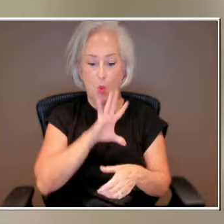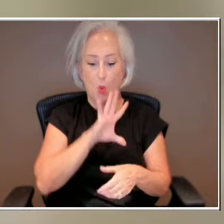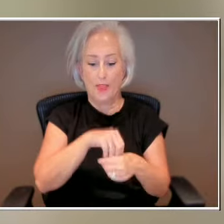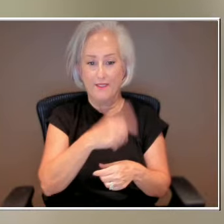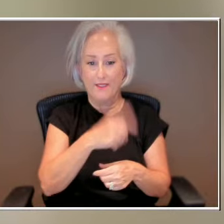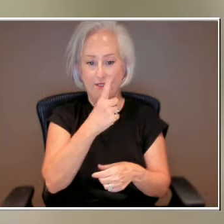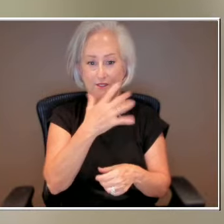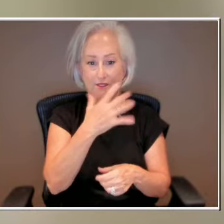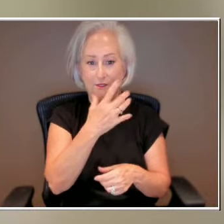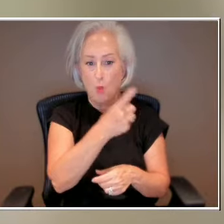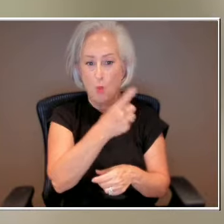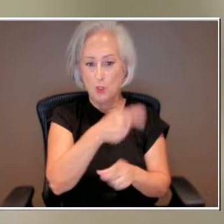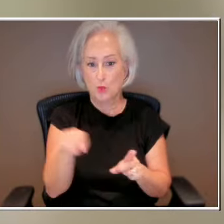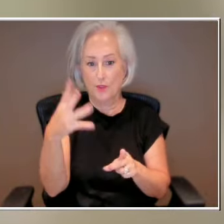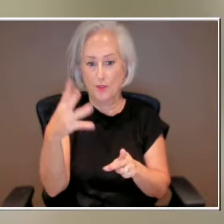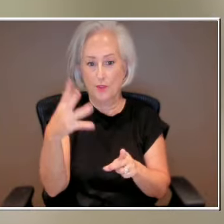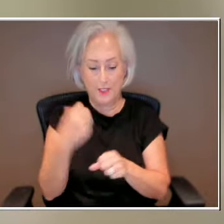hormone